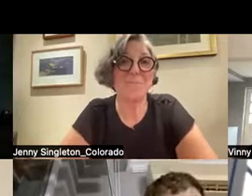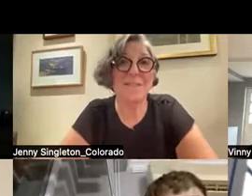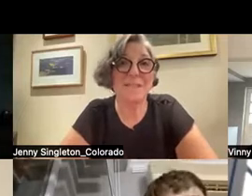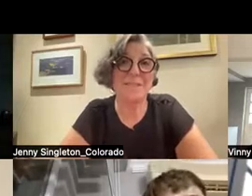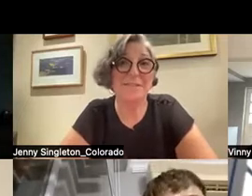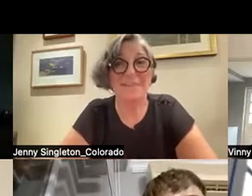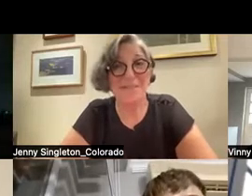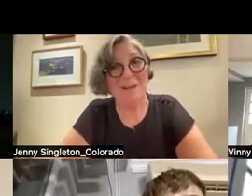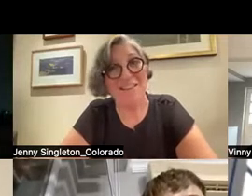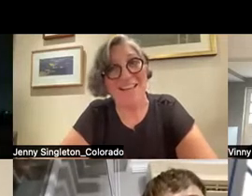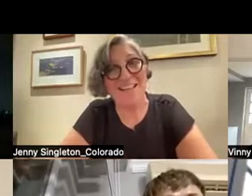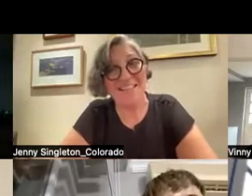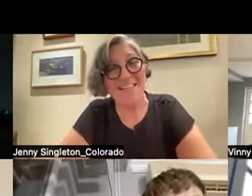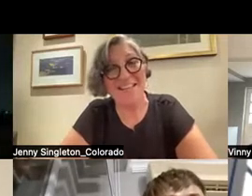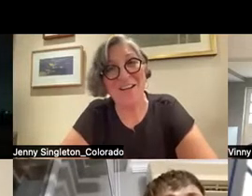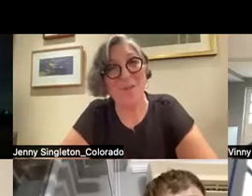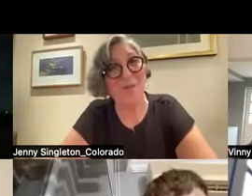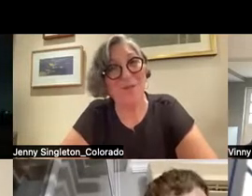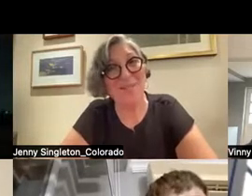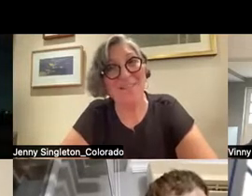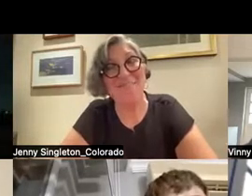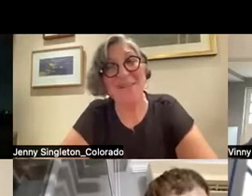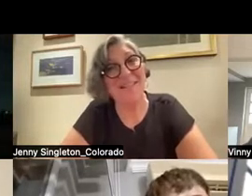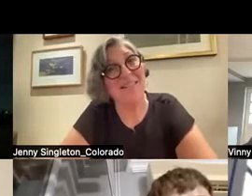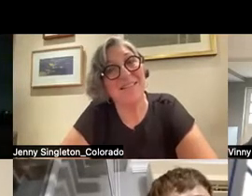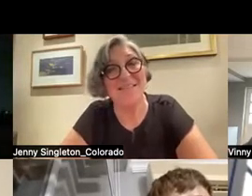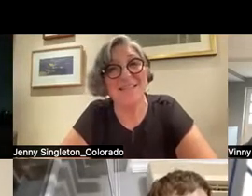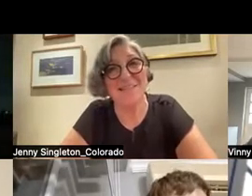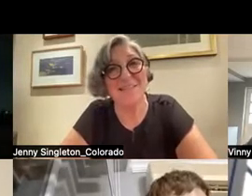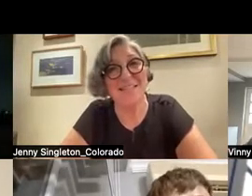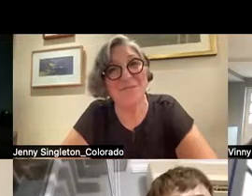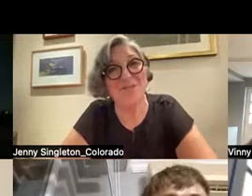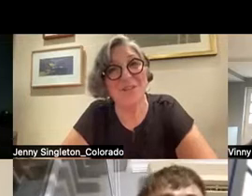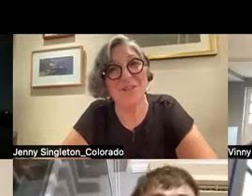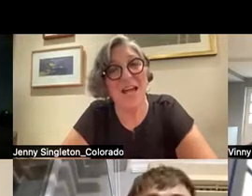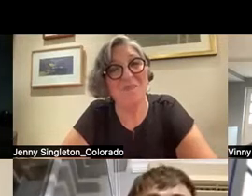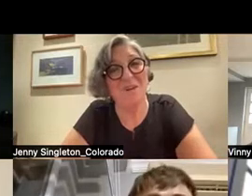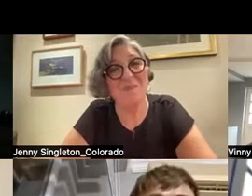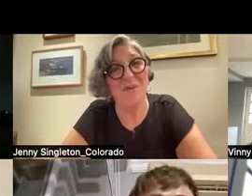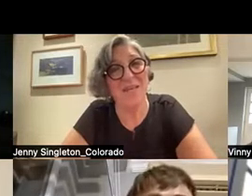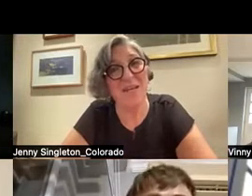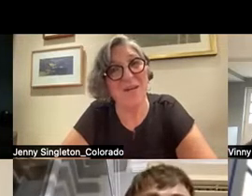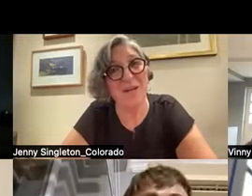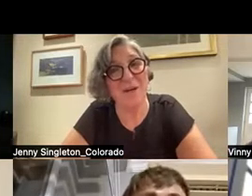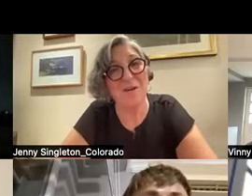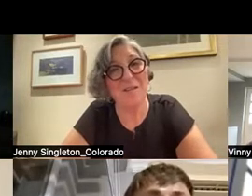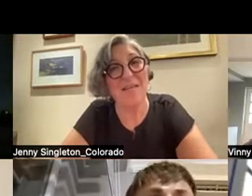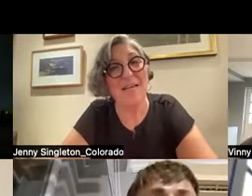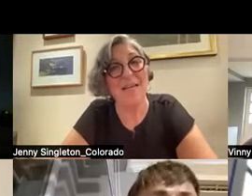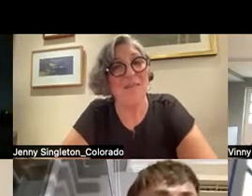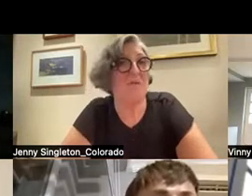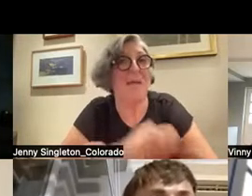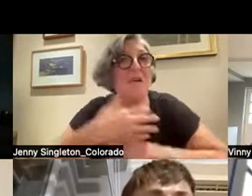So it's political as well as opportunity, because deaf children, 95% have hearing